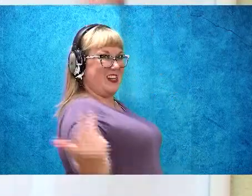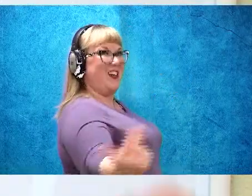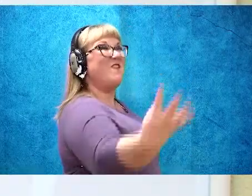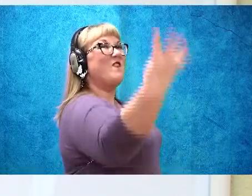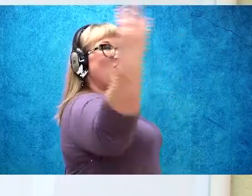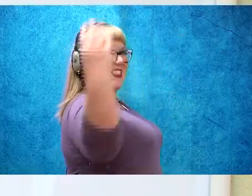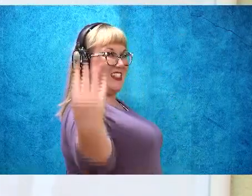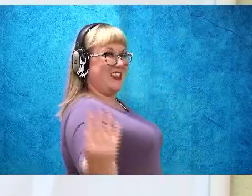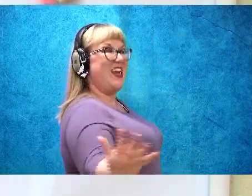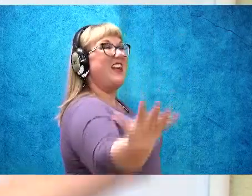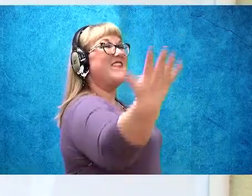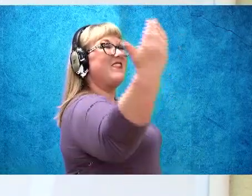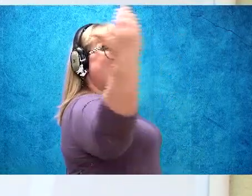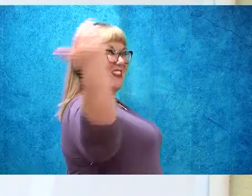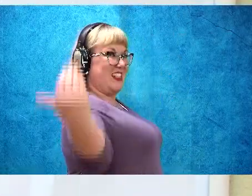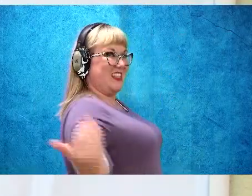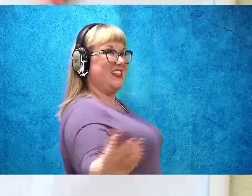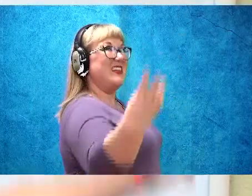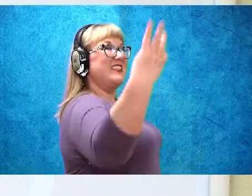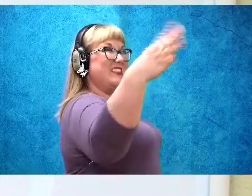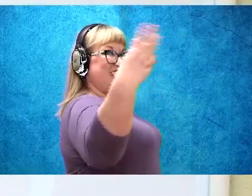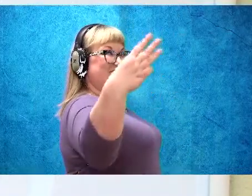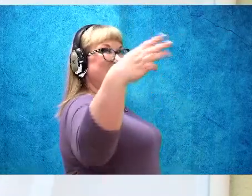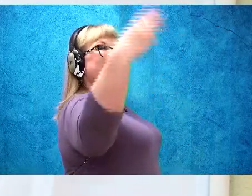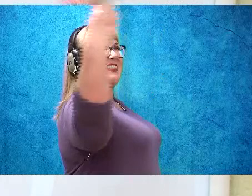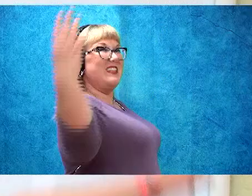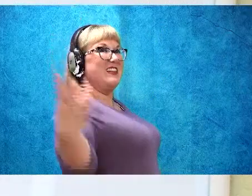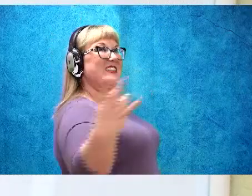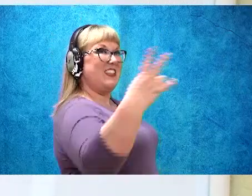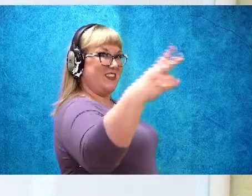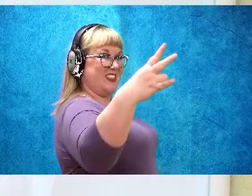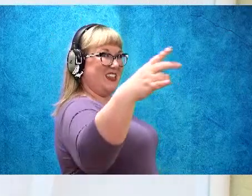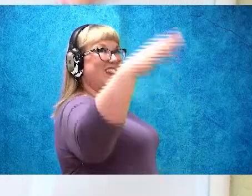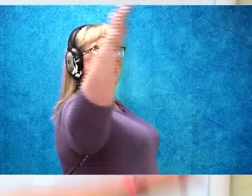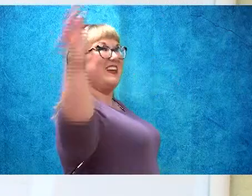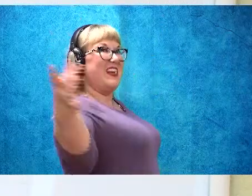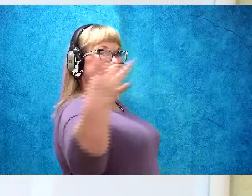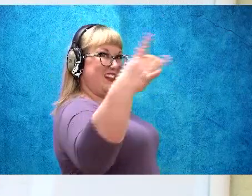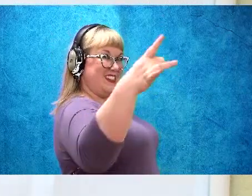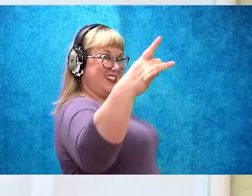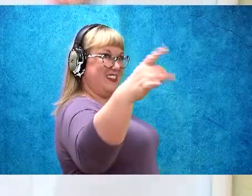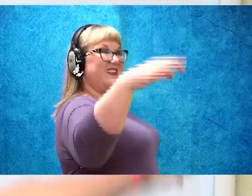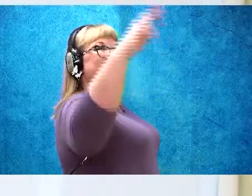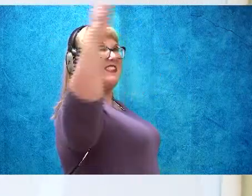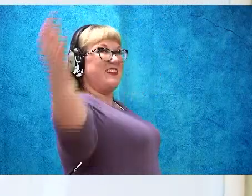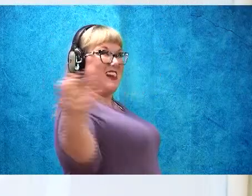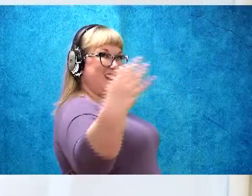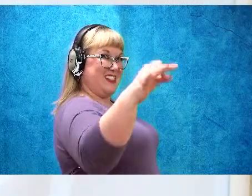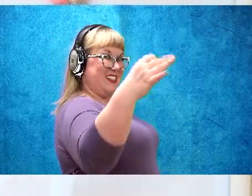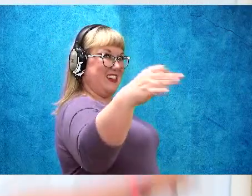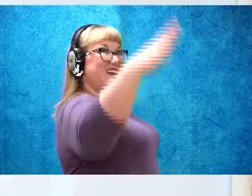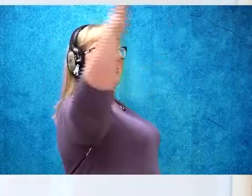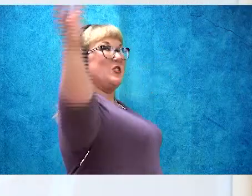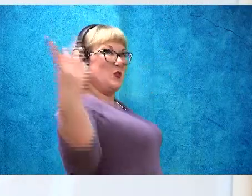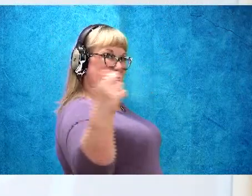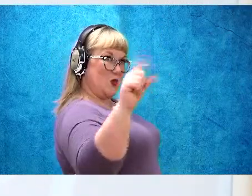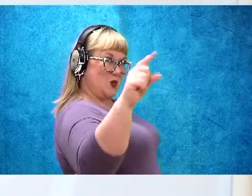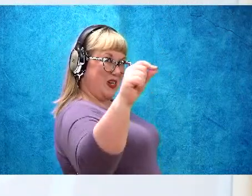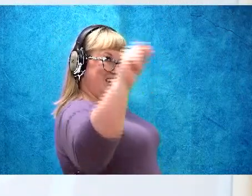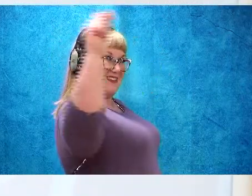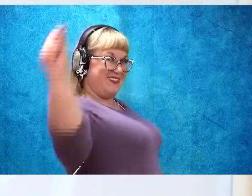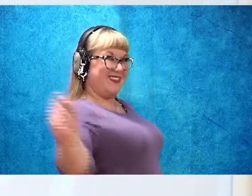13, 14, 15, 16, 17, 18, 19, 20.